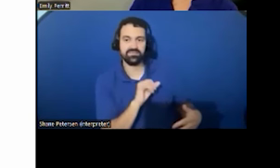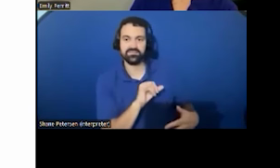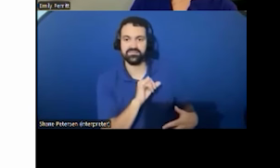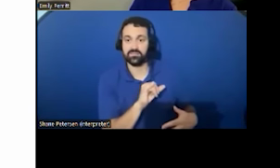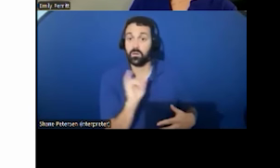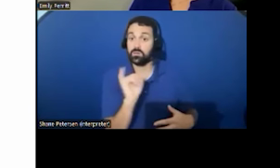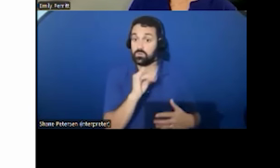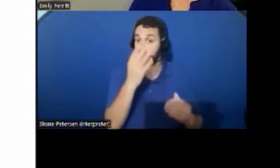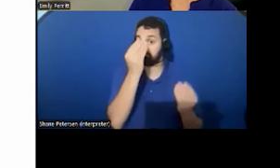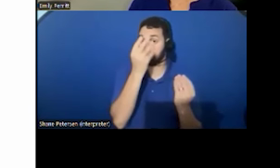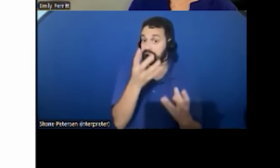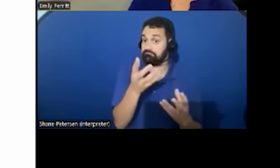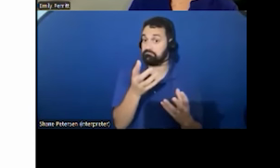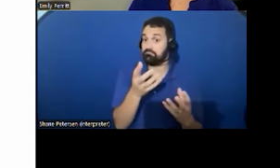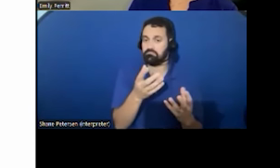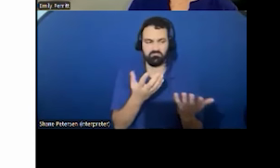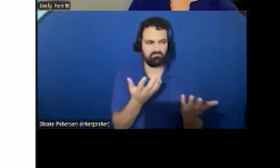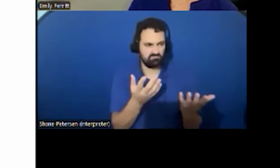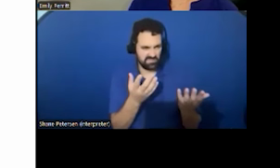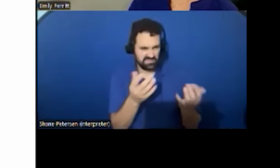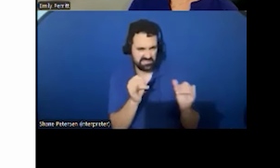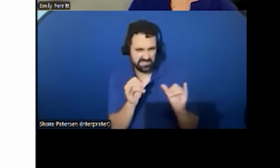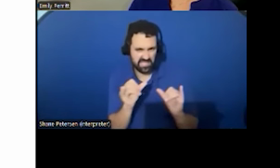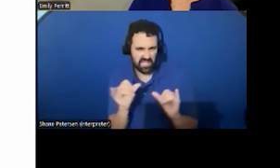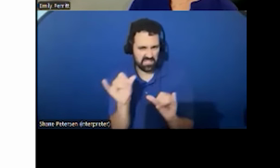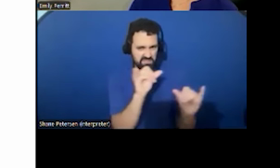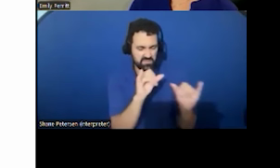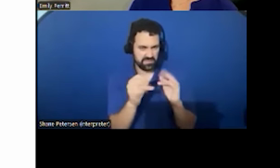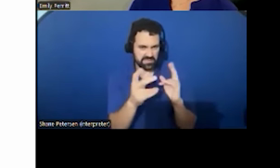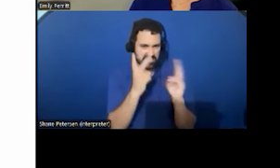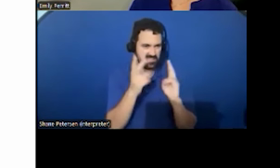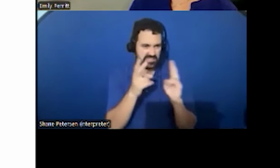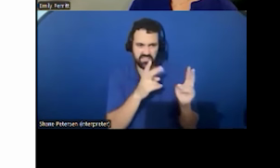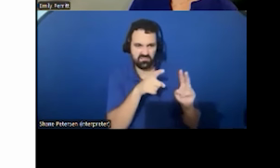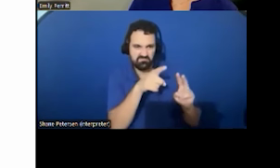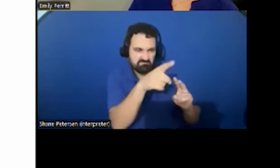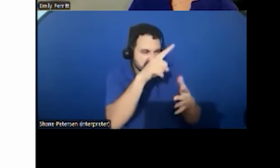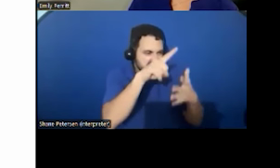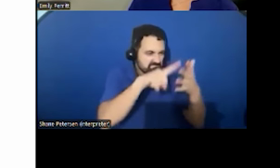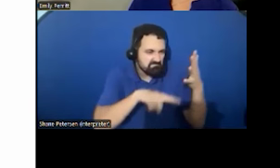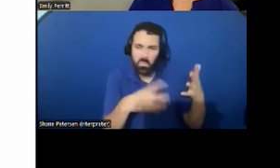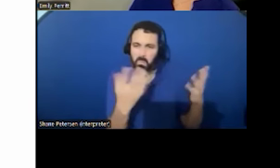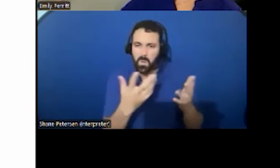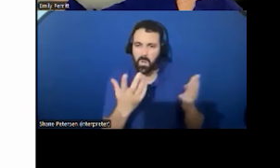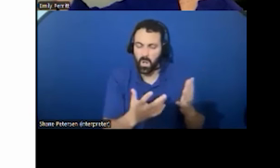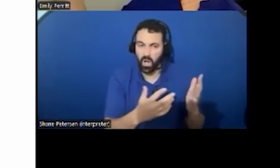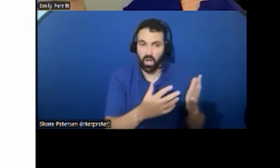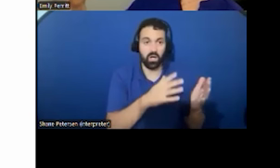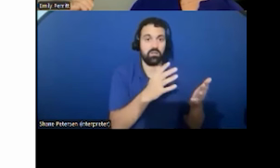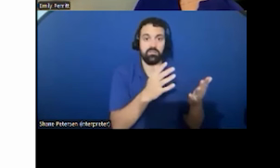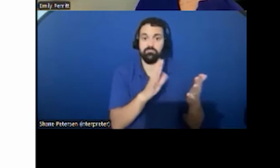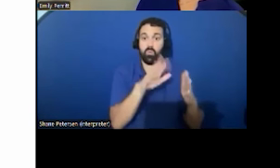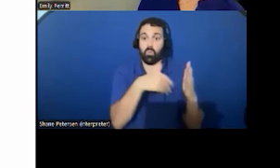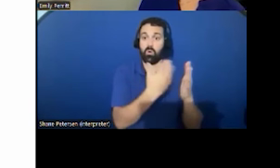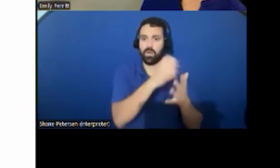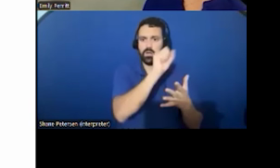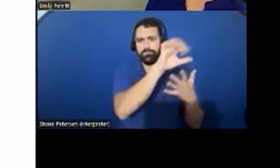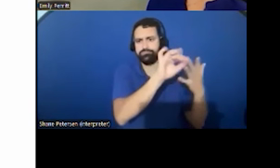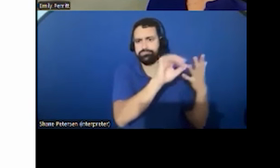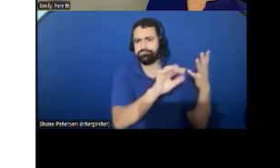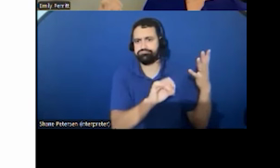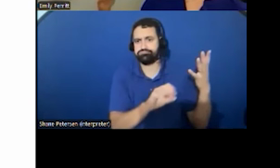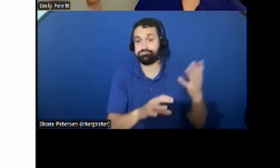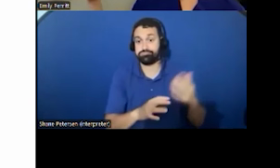exactly which standards you're going to see in this report. Now, when you go down the